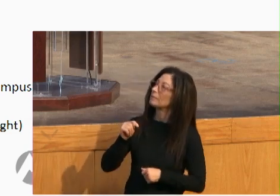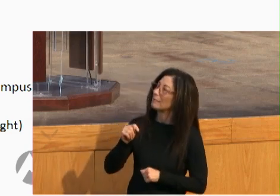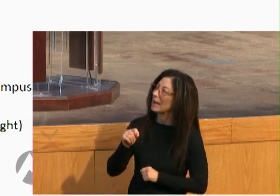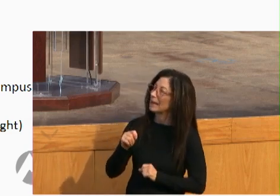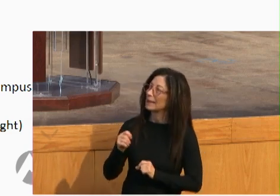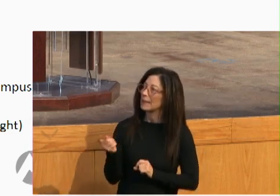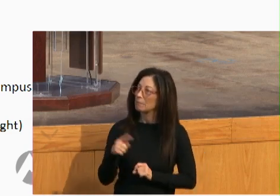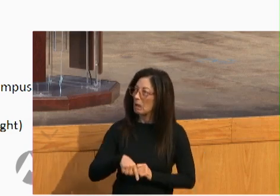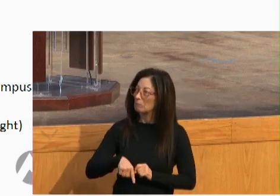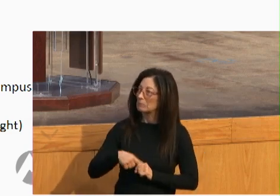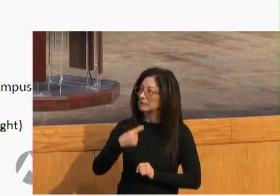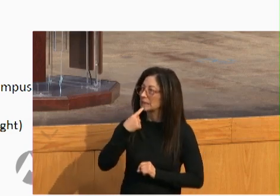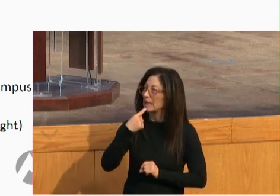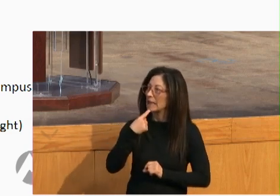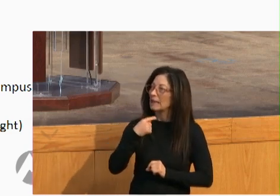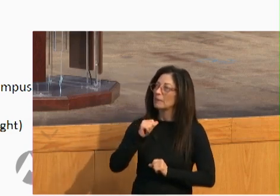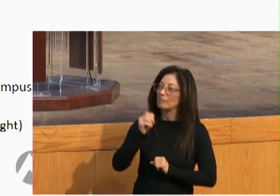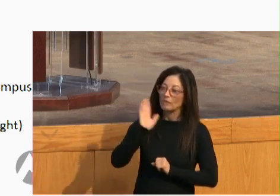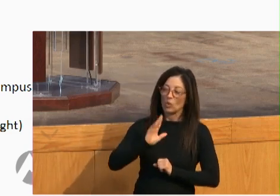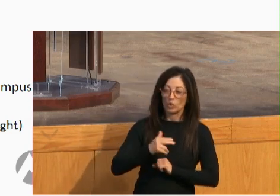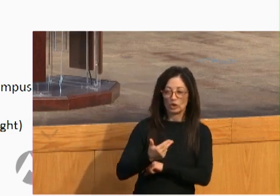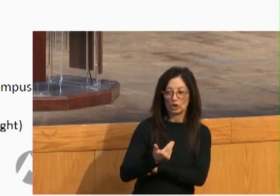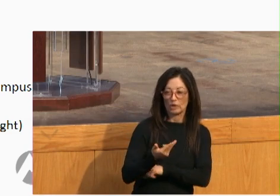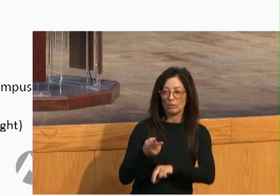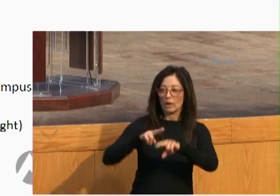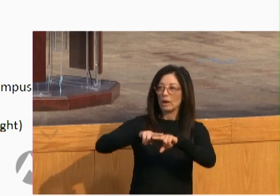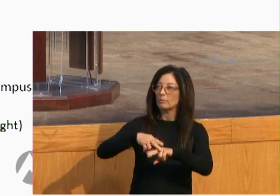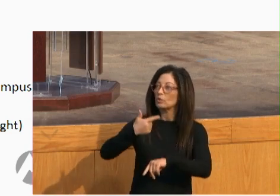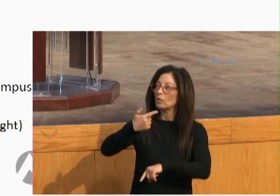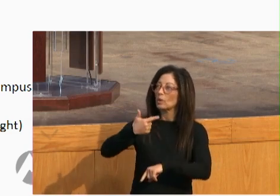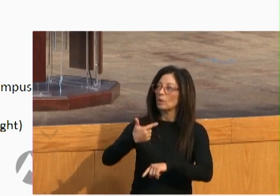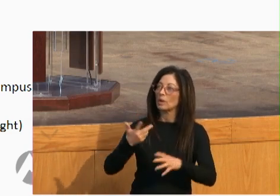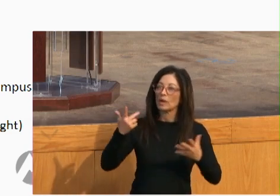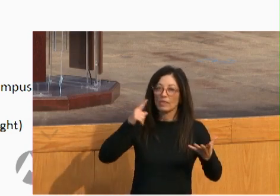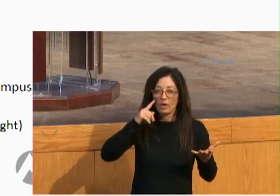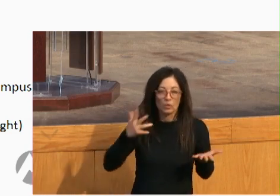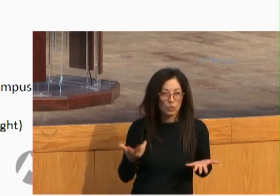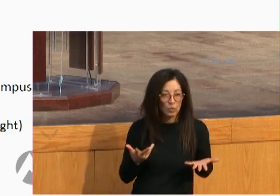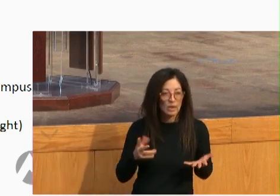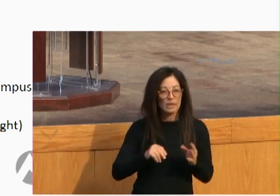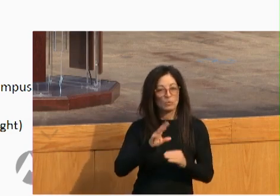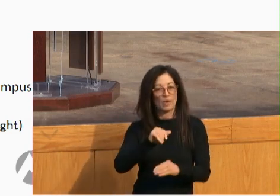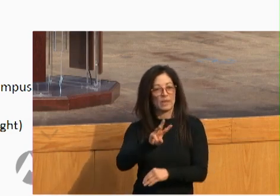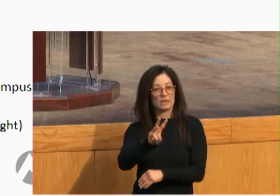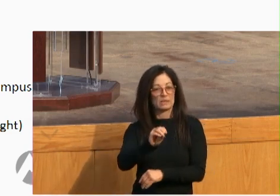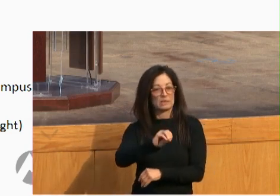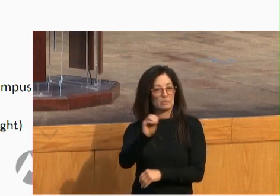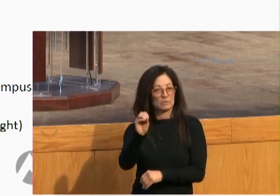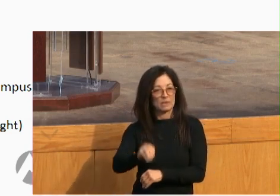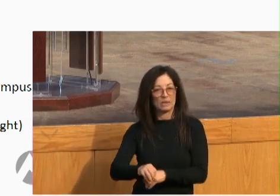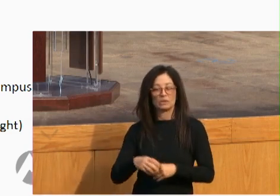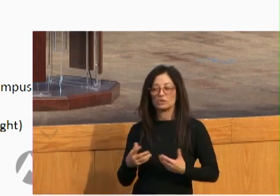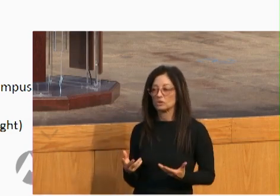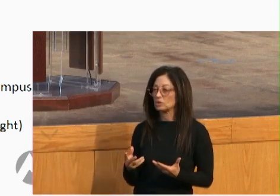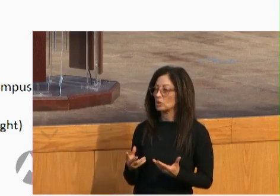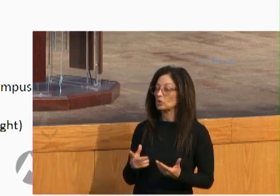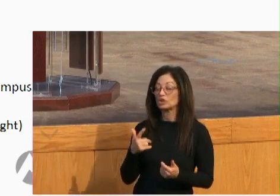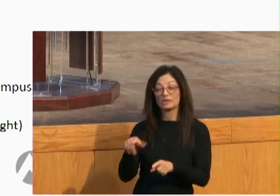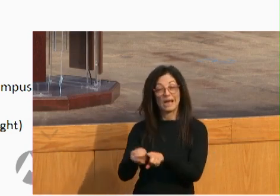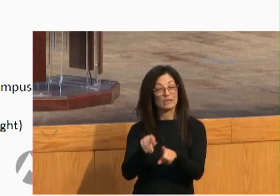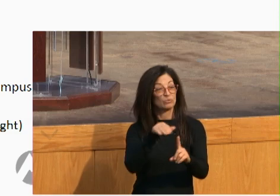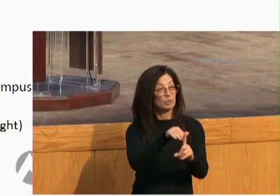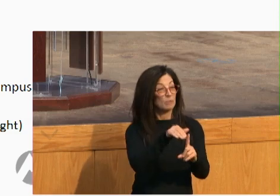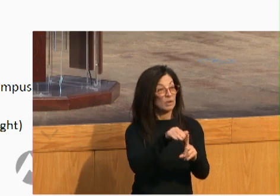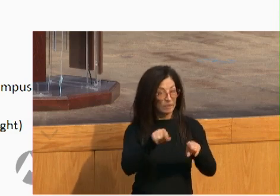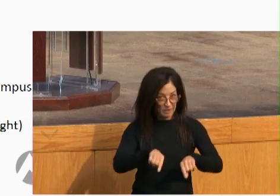see 13 and it went up to 21, you're thinking big deal, but that's over 60%. So as a little reminder, it's an